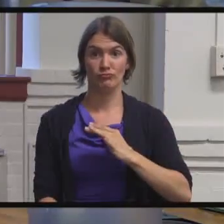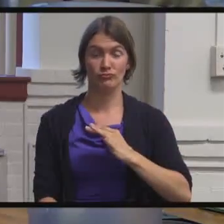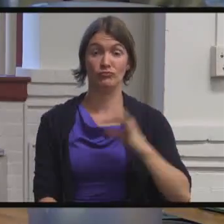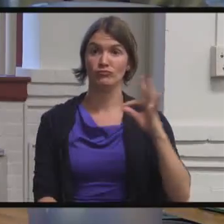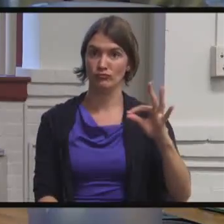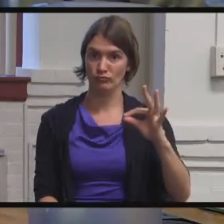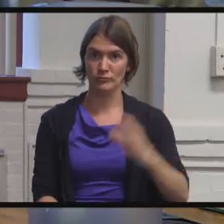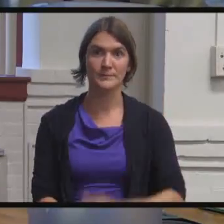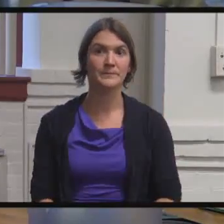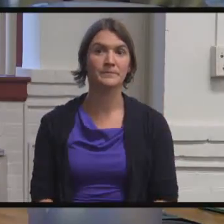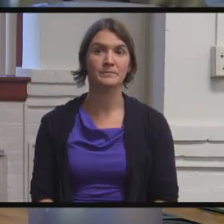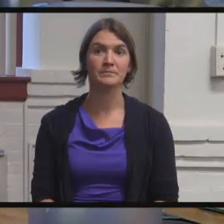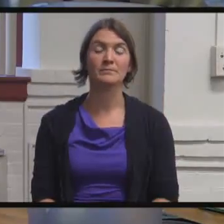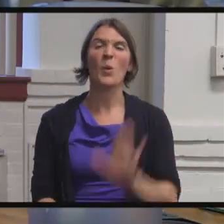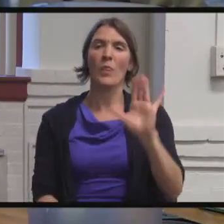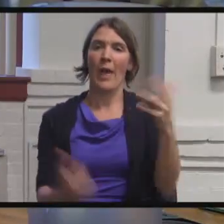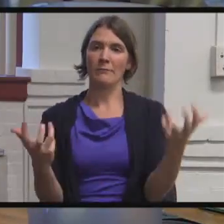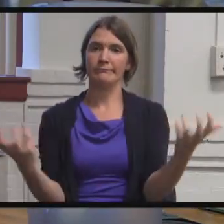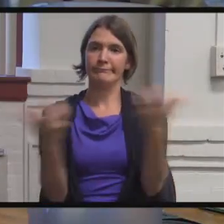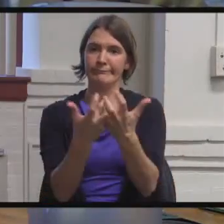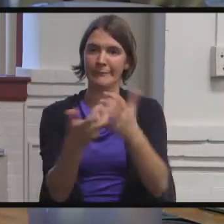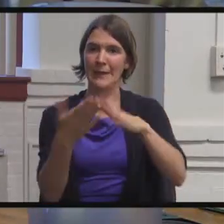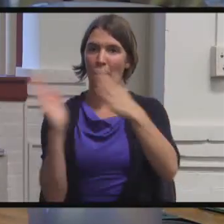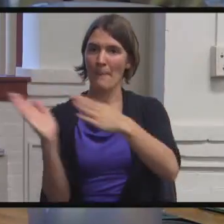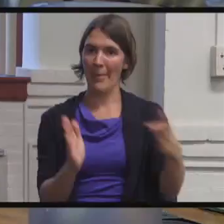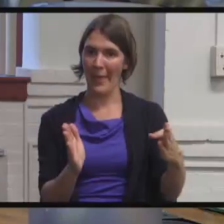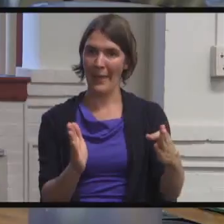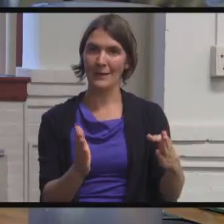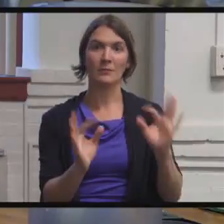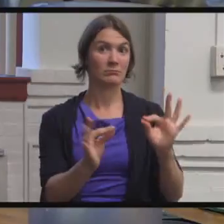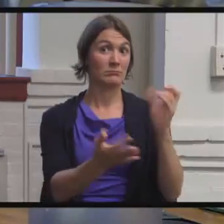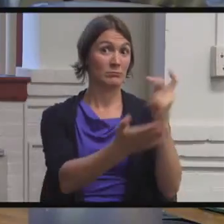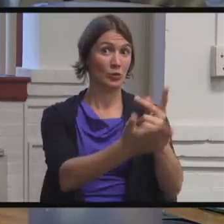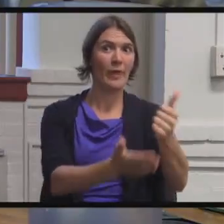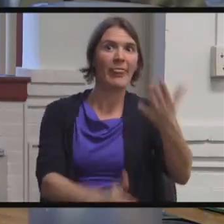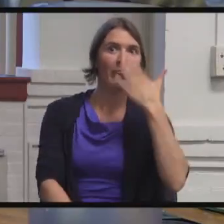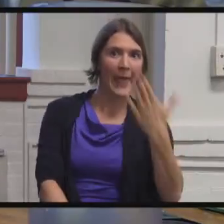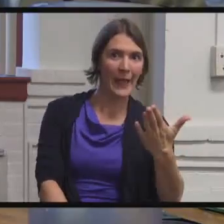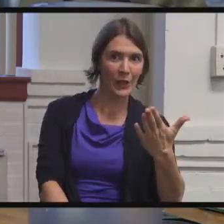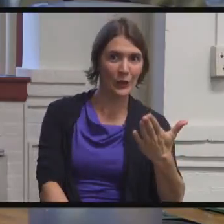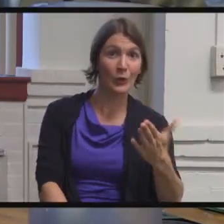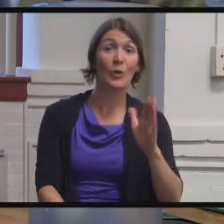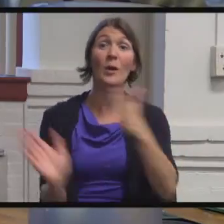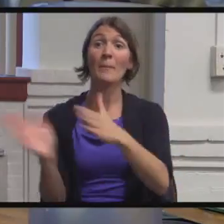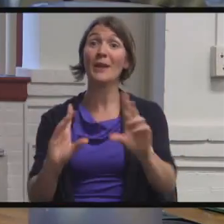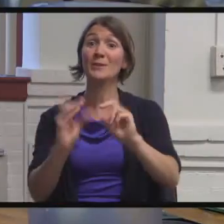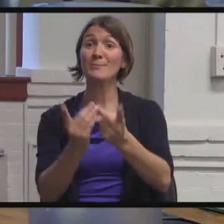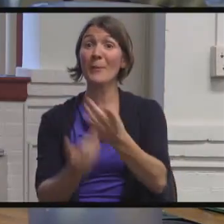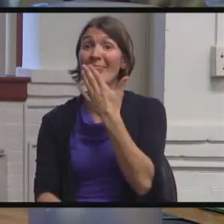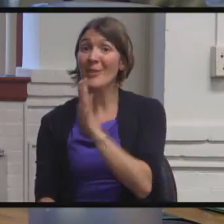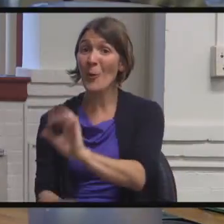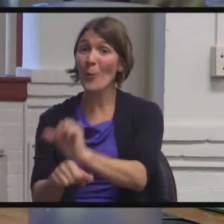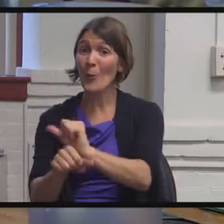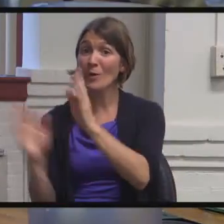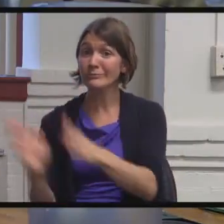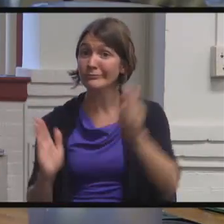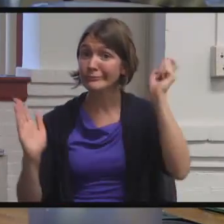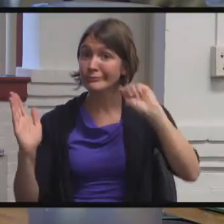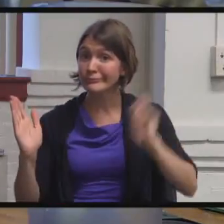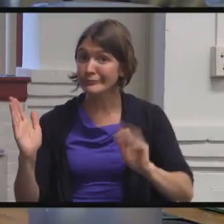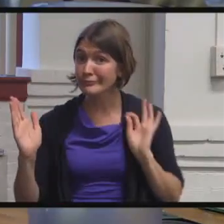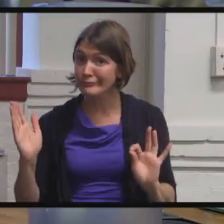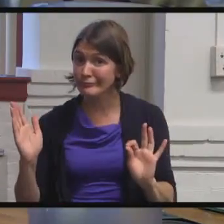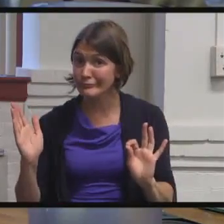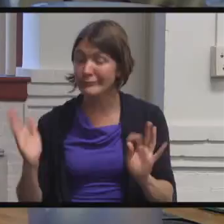that's in line with our town plan. And we want to thank the planning department for all of their work